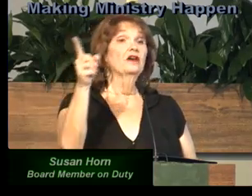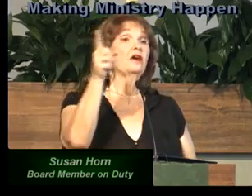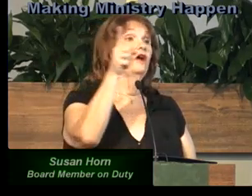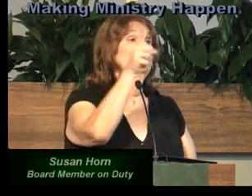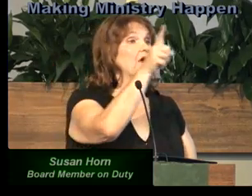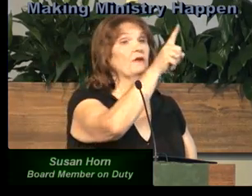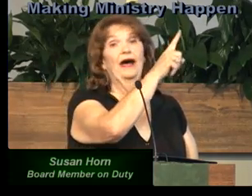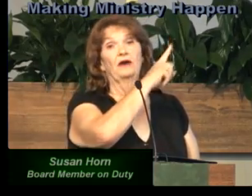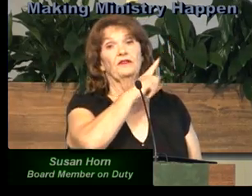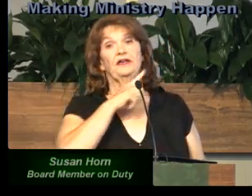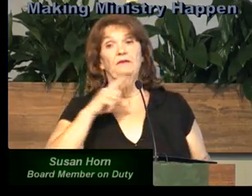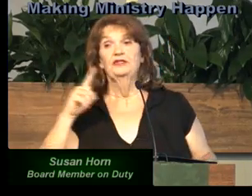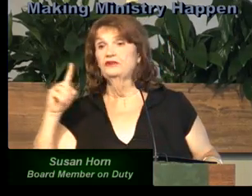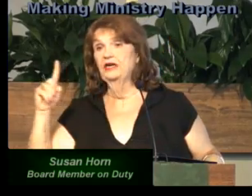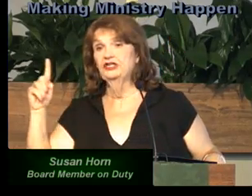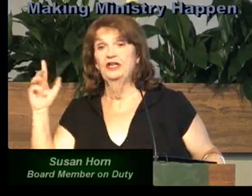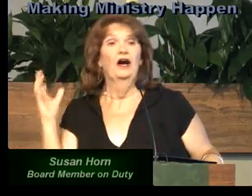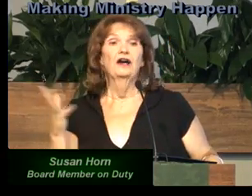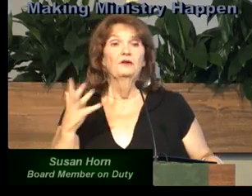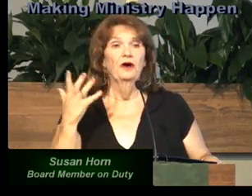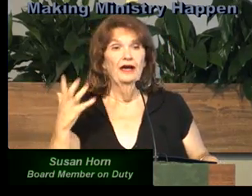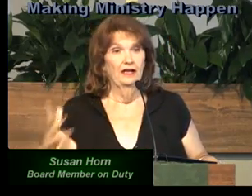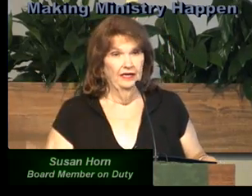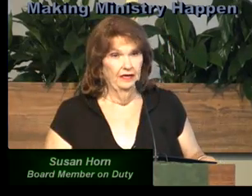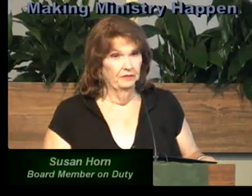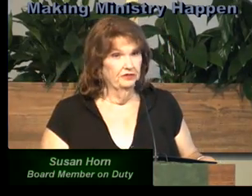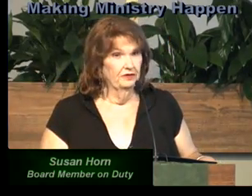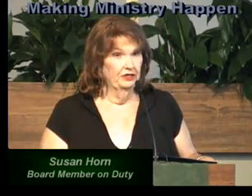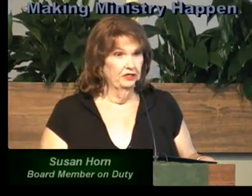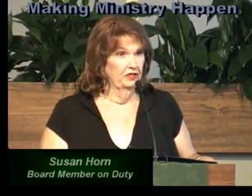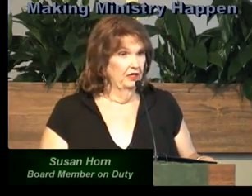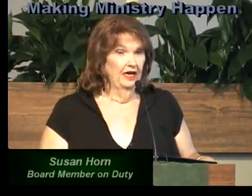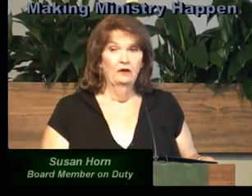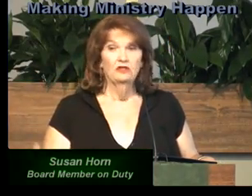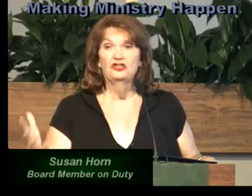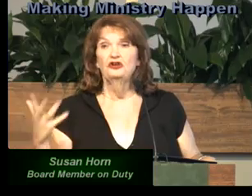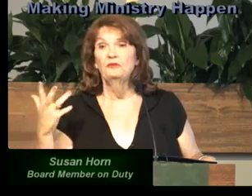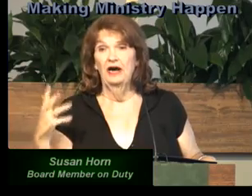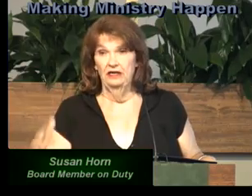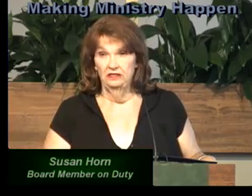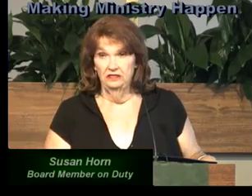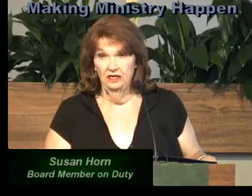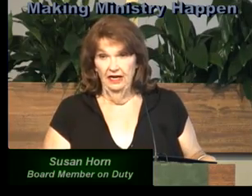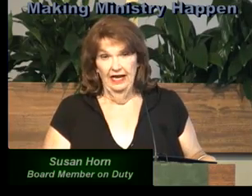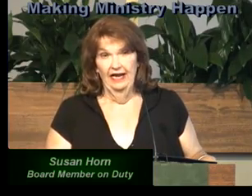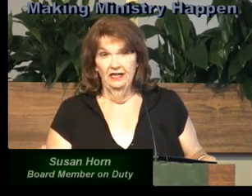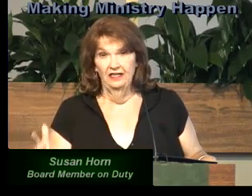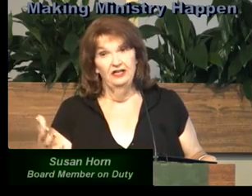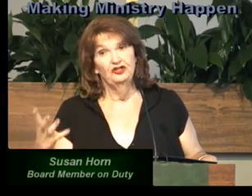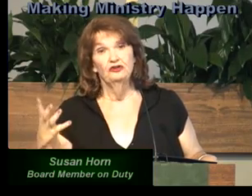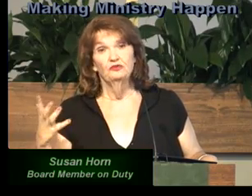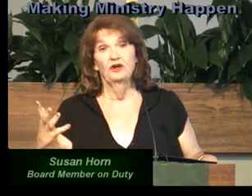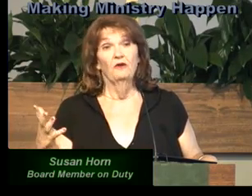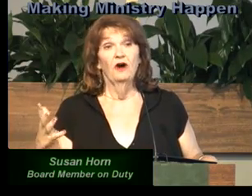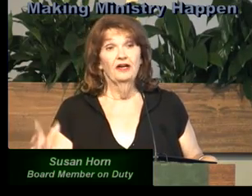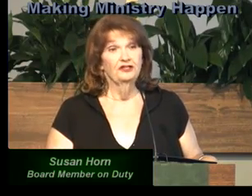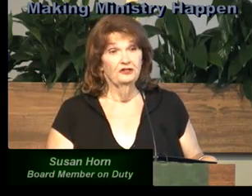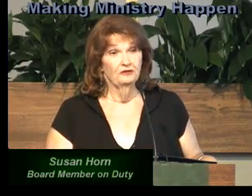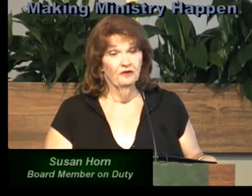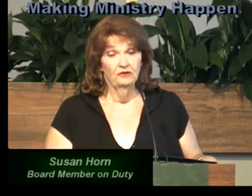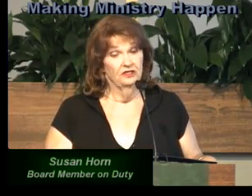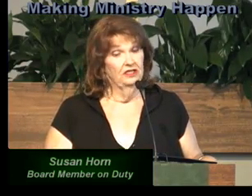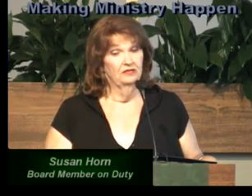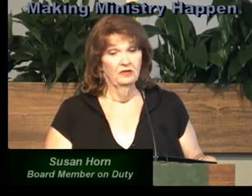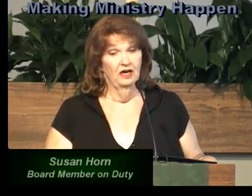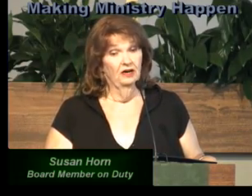you walked all the way around the demonstration, the Occupy LA demonstration, it was 2 miles. And these shoes were not walking